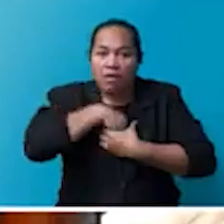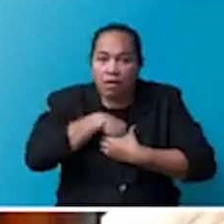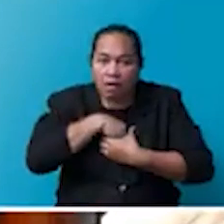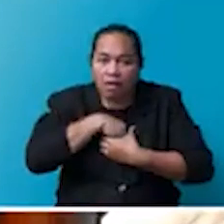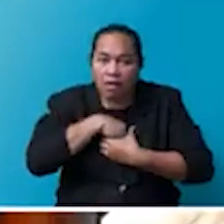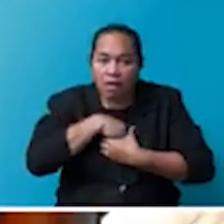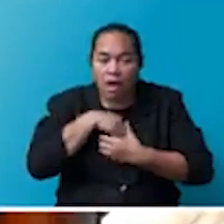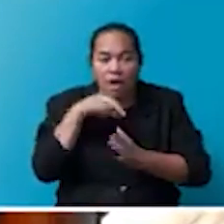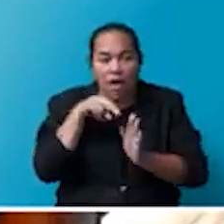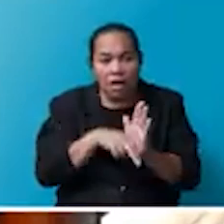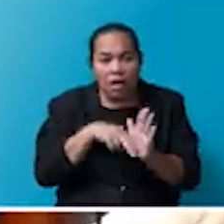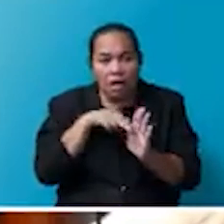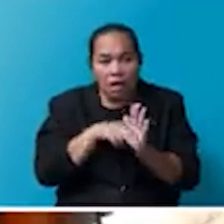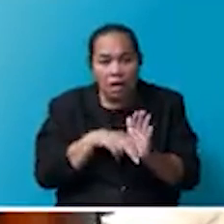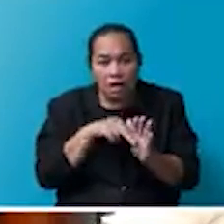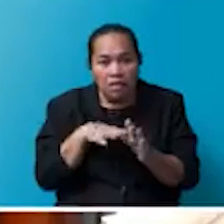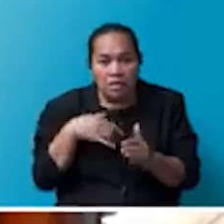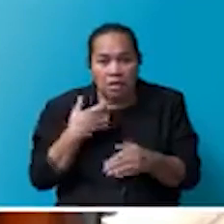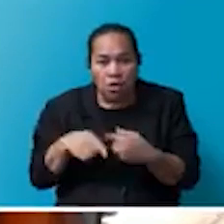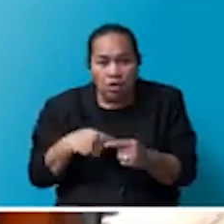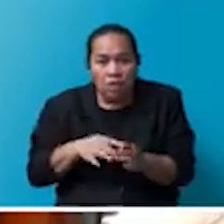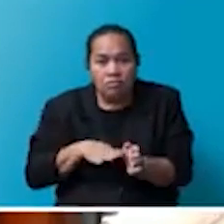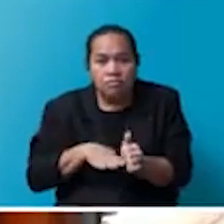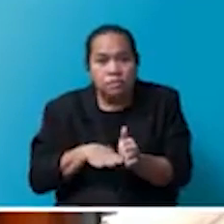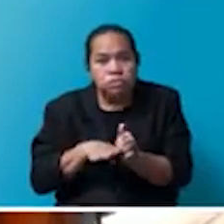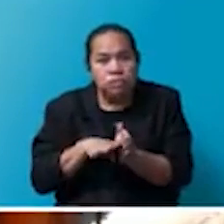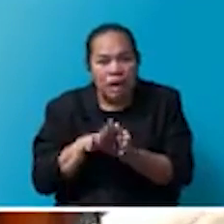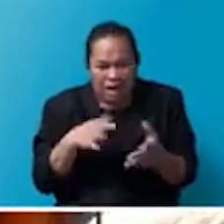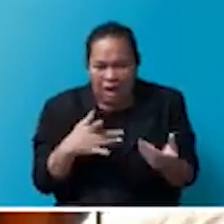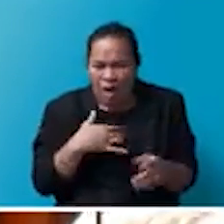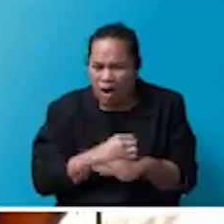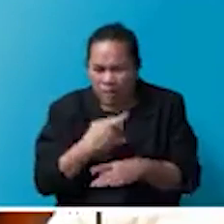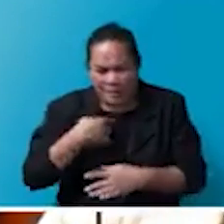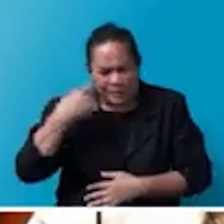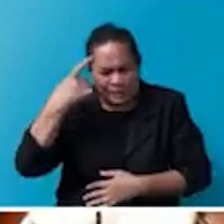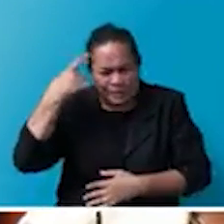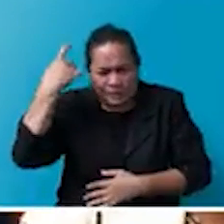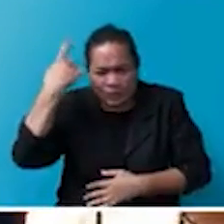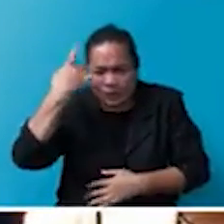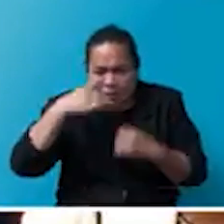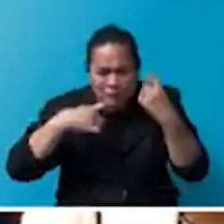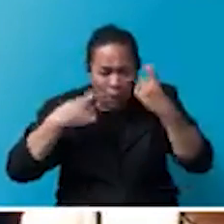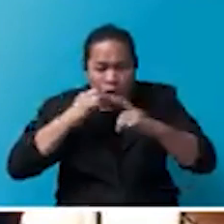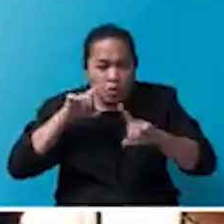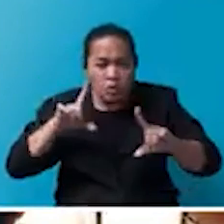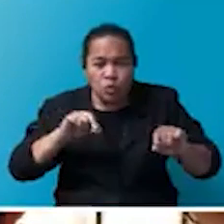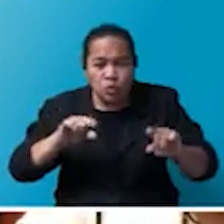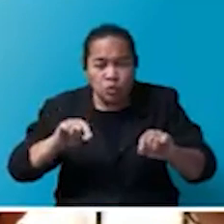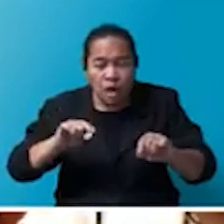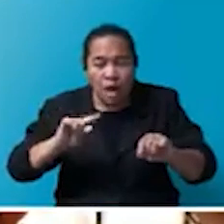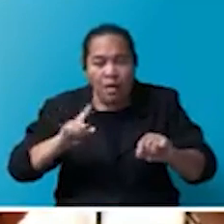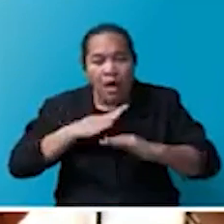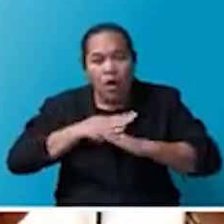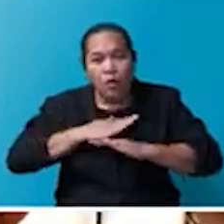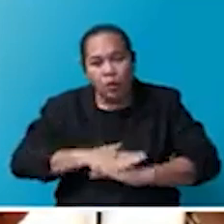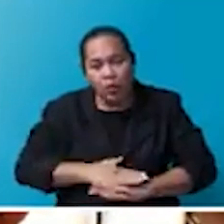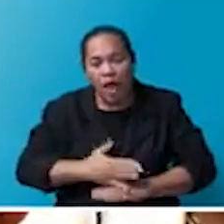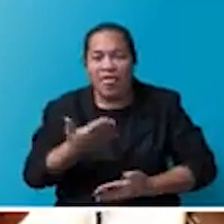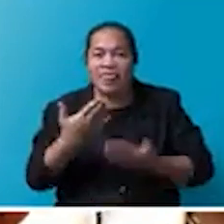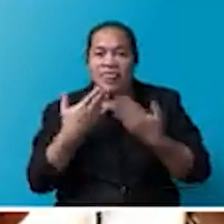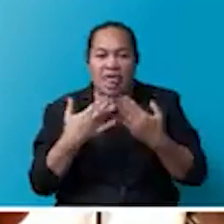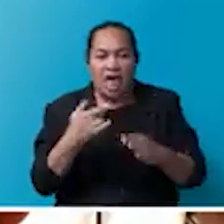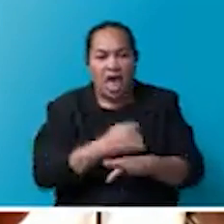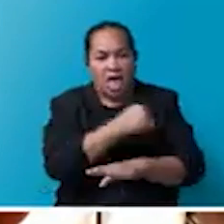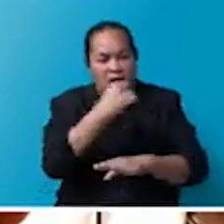the ongoing upward trend is deeply concerning. We are grateful that this budget allocates 10 million specifically